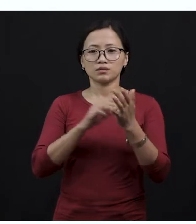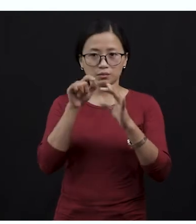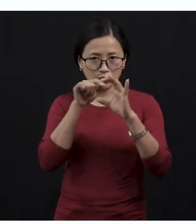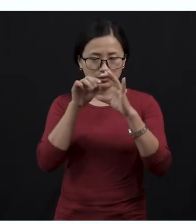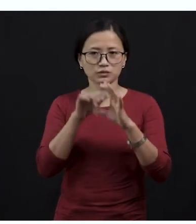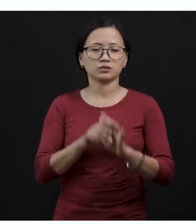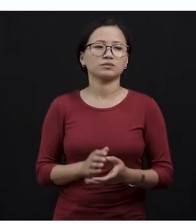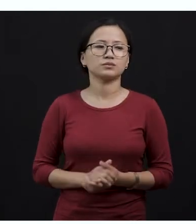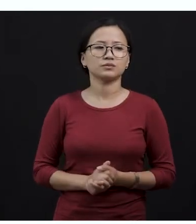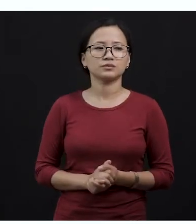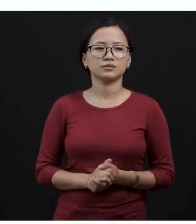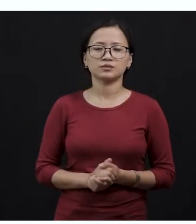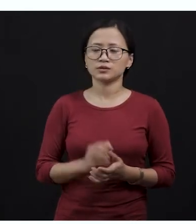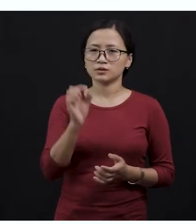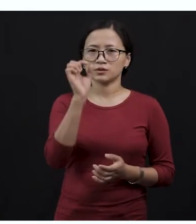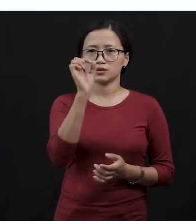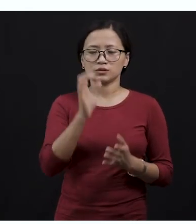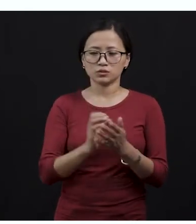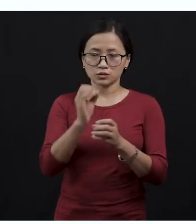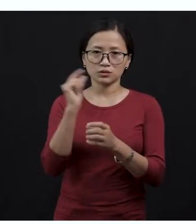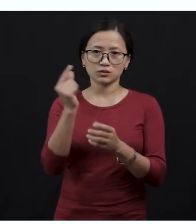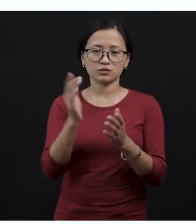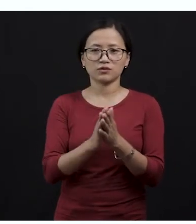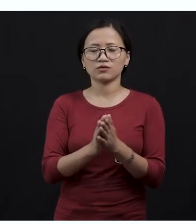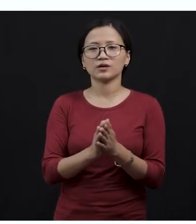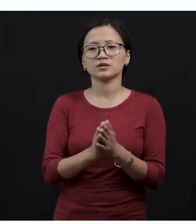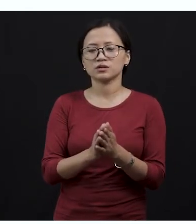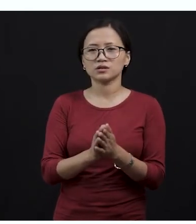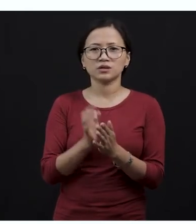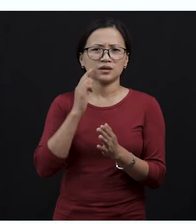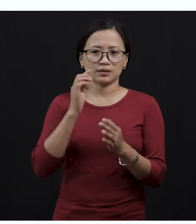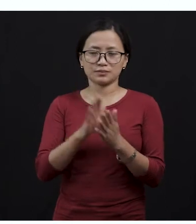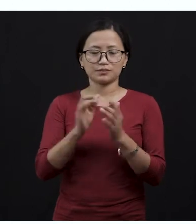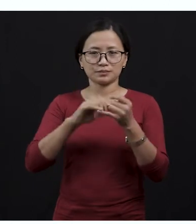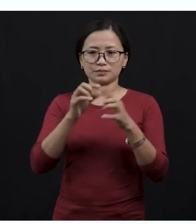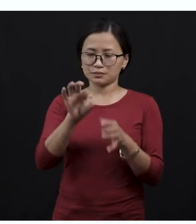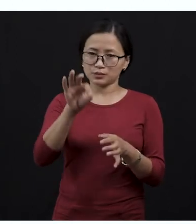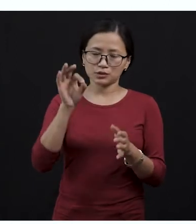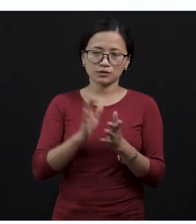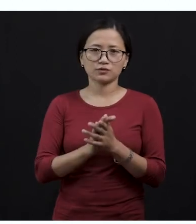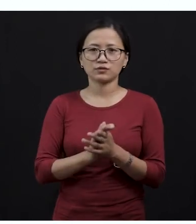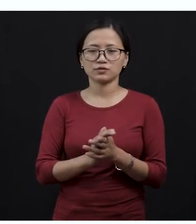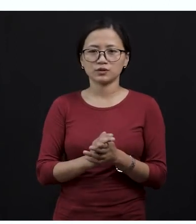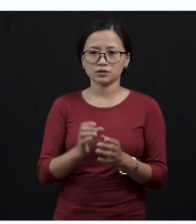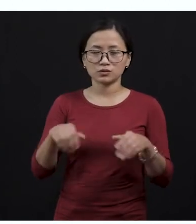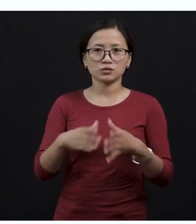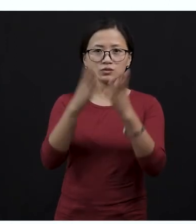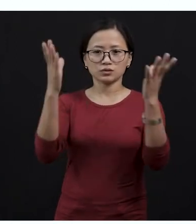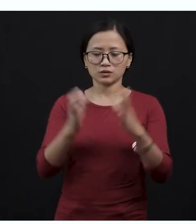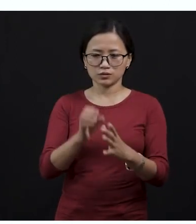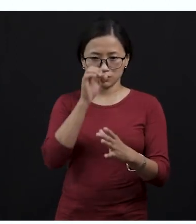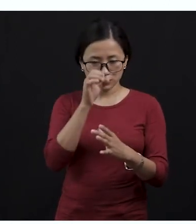studied the cork, that means a piece of a trunk, okay, tree, a piece of tree. He took out and observed it under